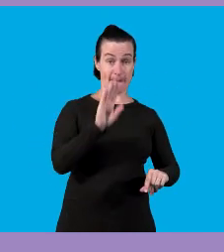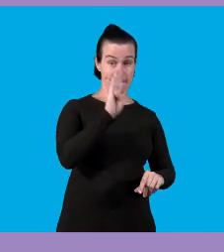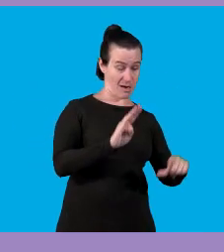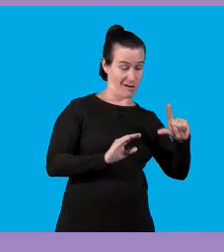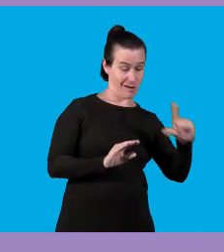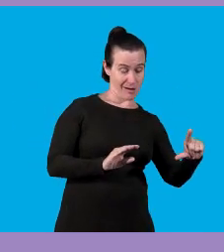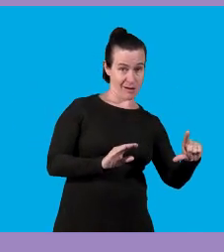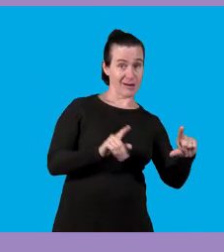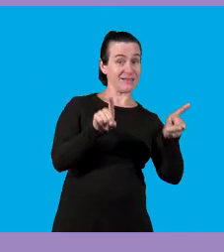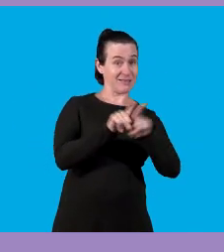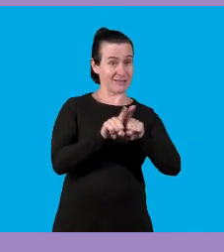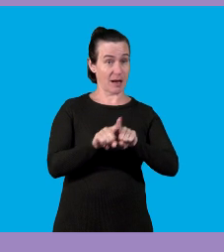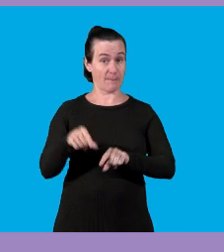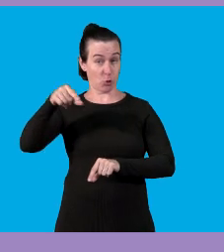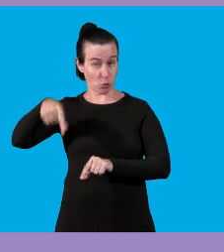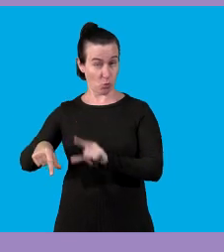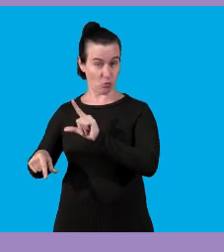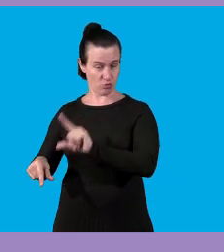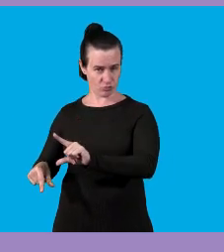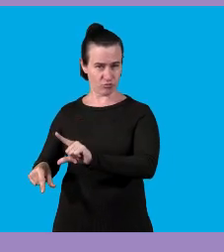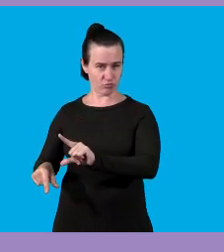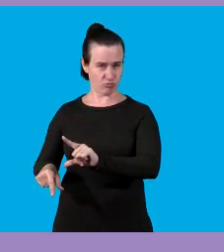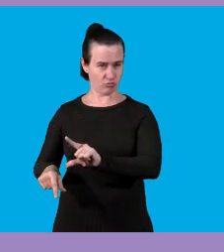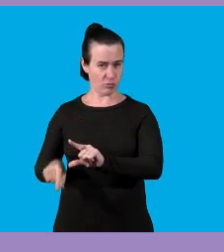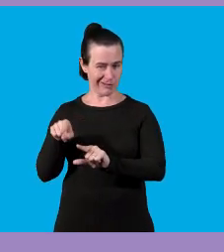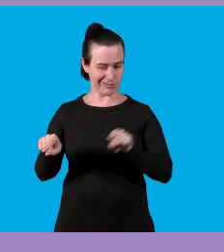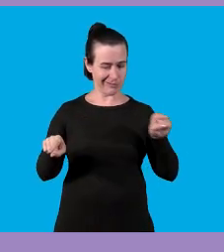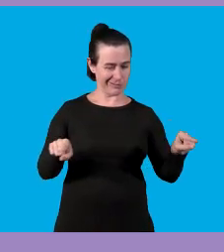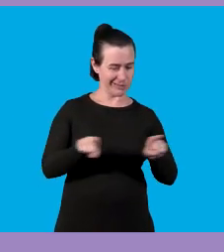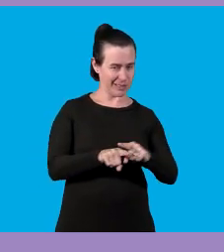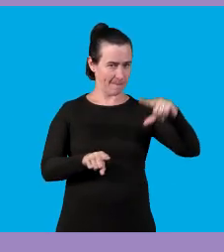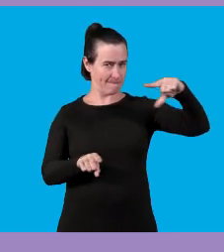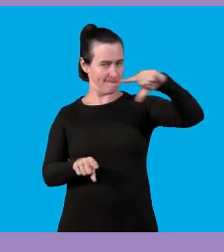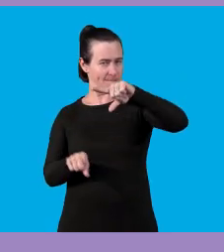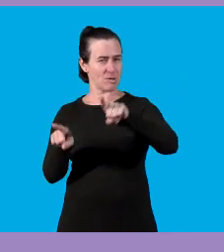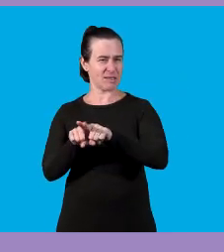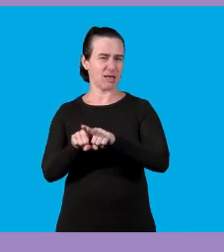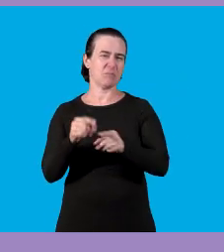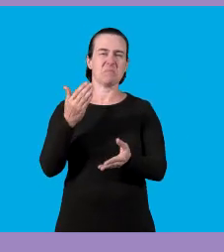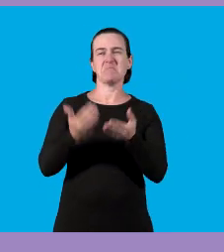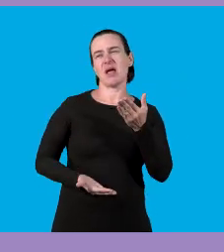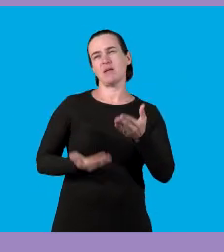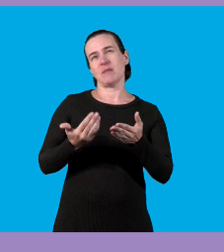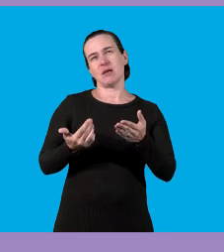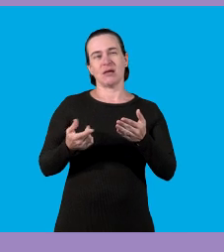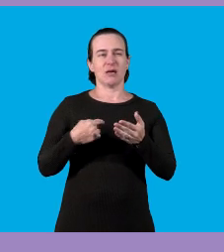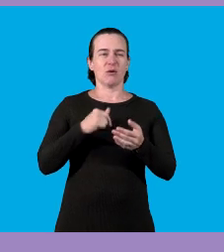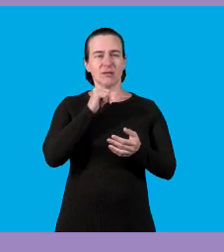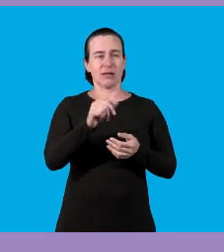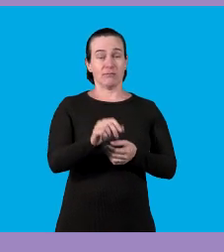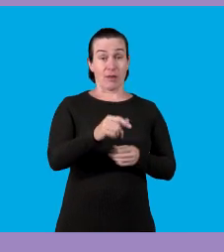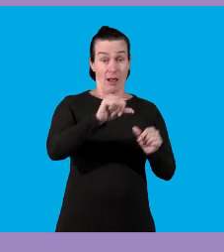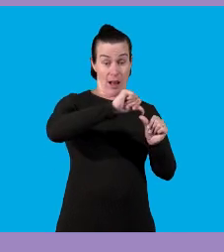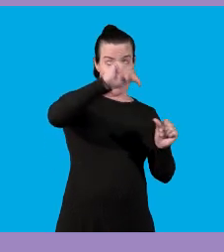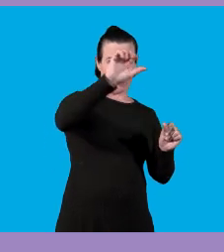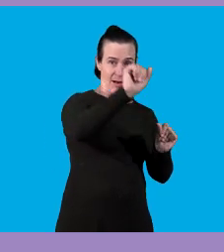Q and a corresponding side in this case could be side